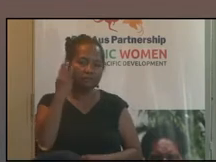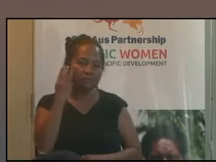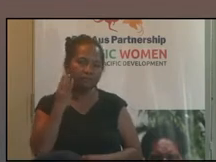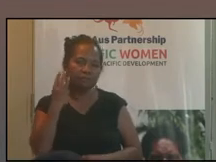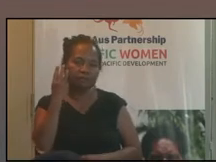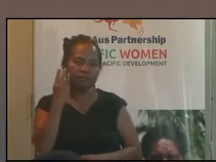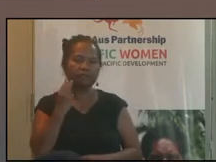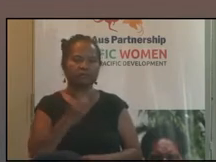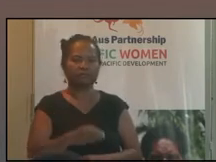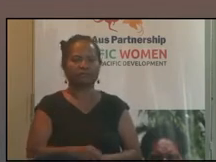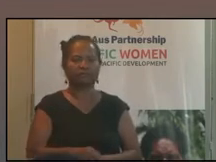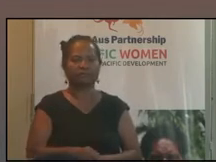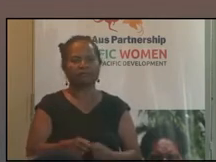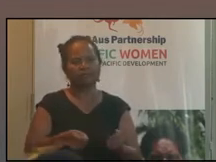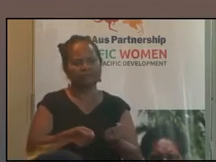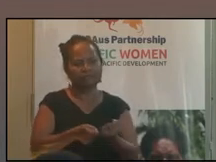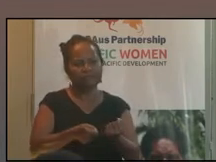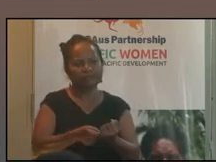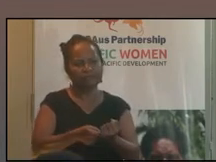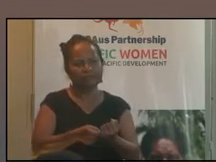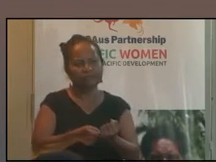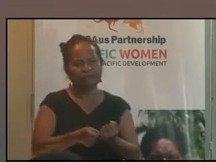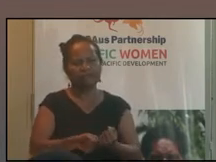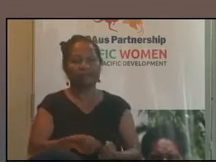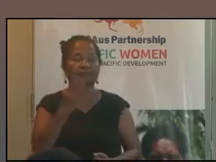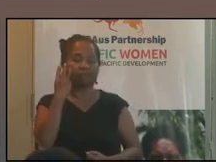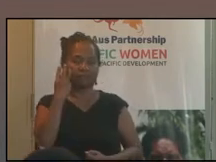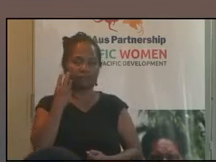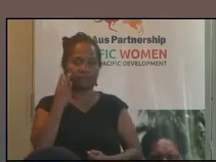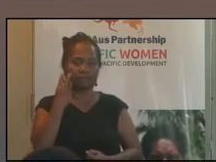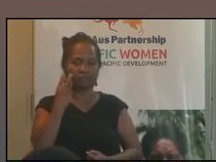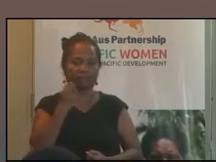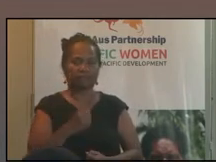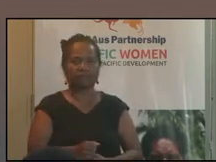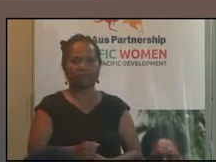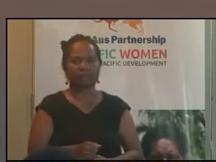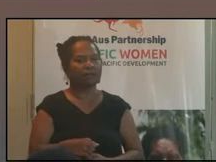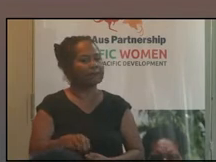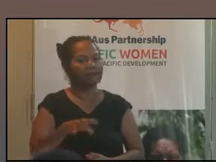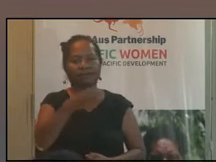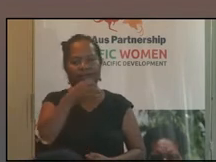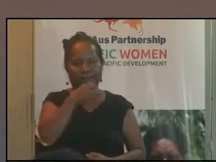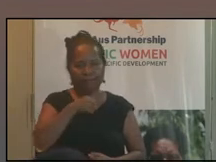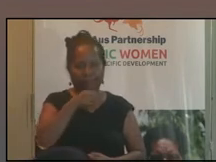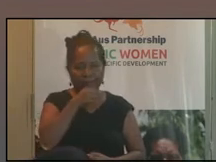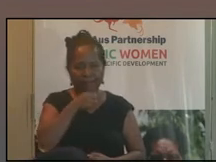keep persisting and keep contesting, if women were to campaign exactly like how men campaign,